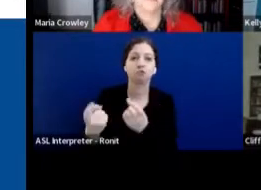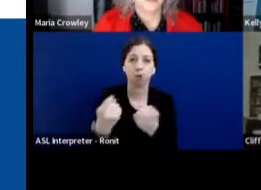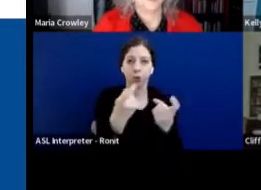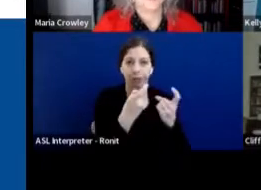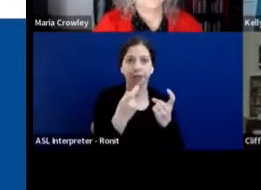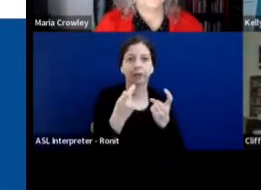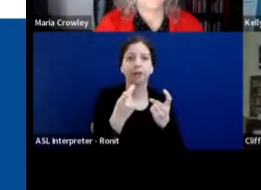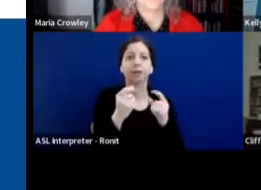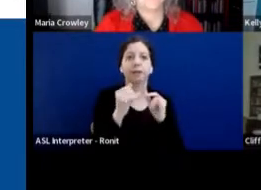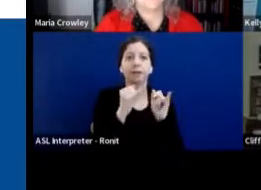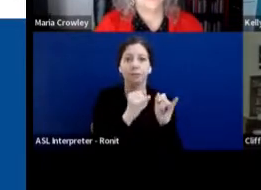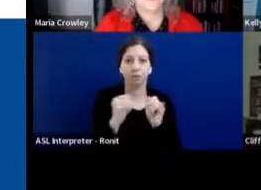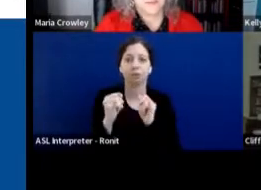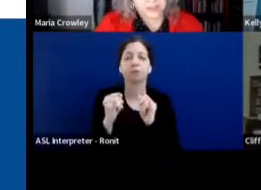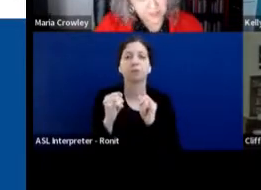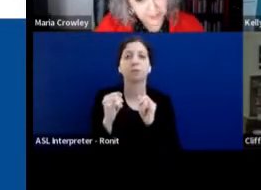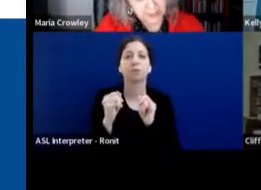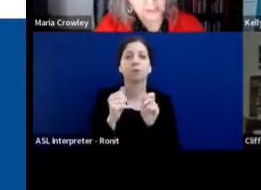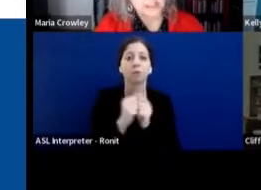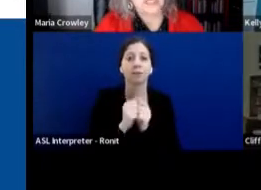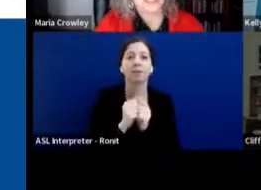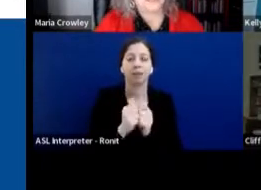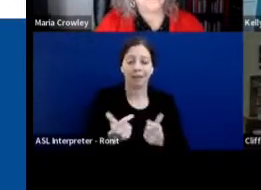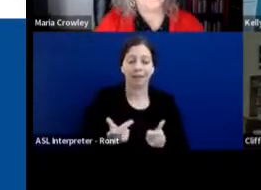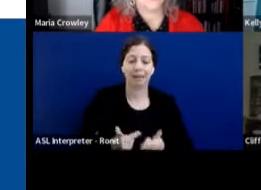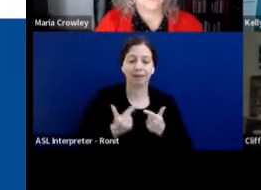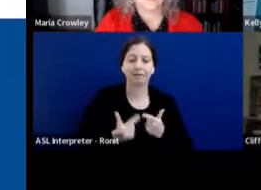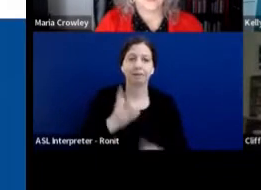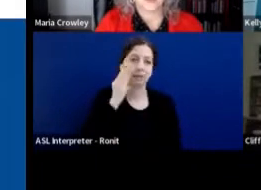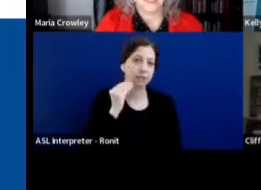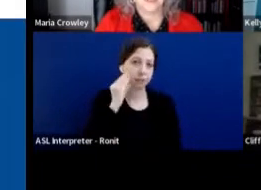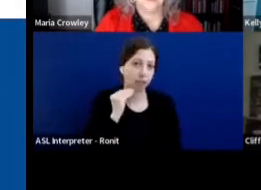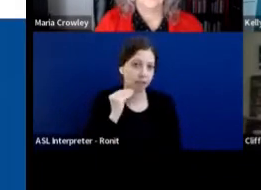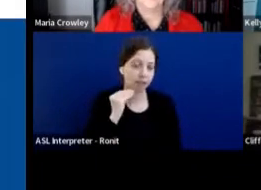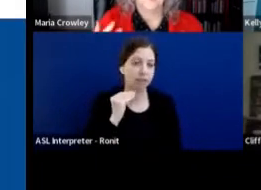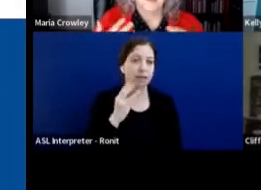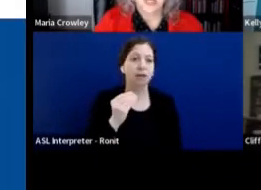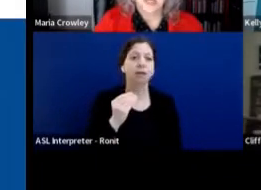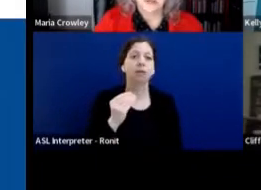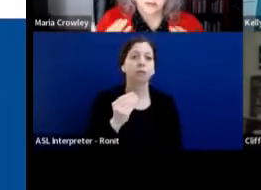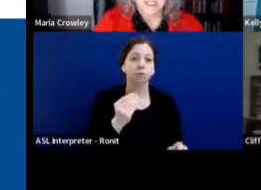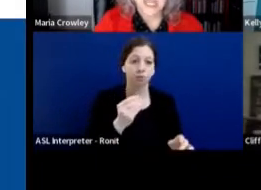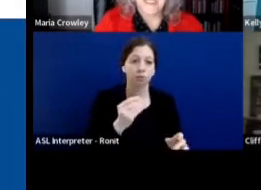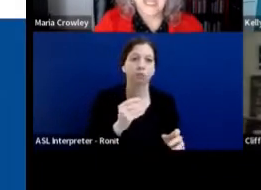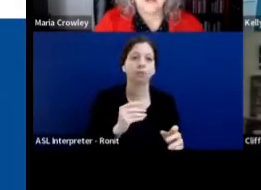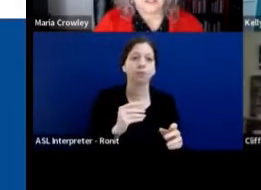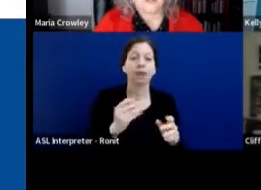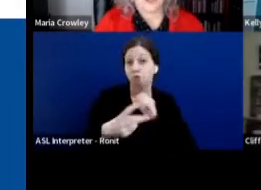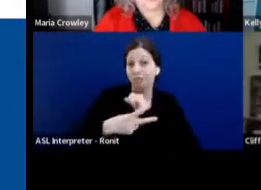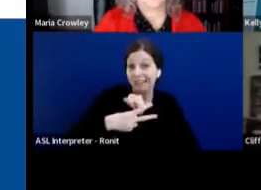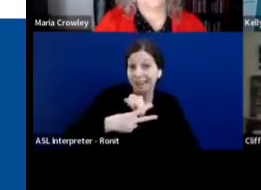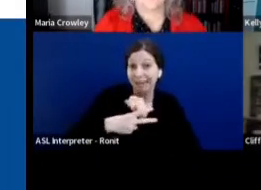recruiting individuals with lived experience, and not only recruiting, but retaining